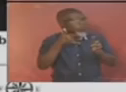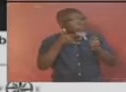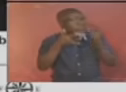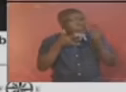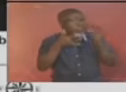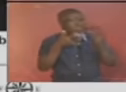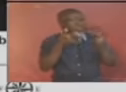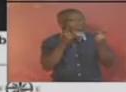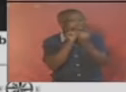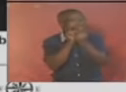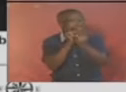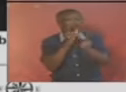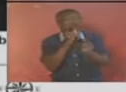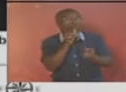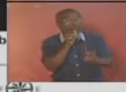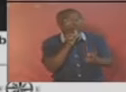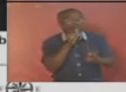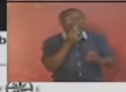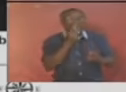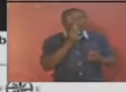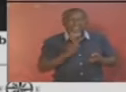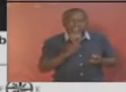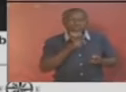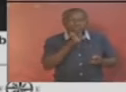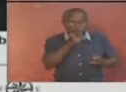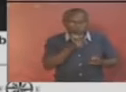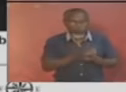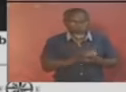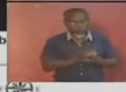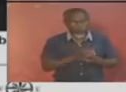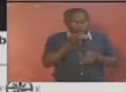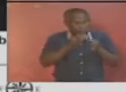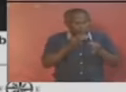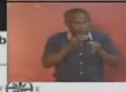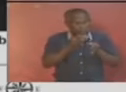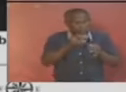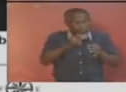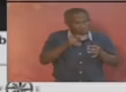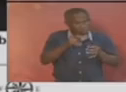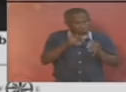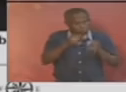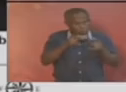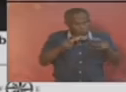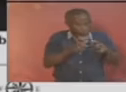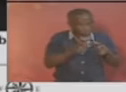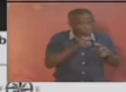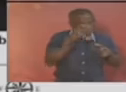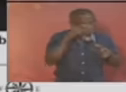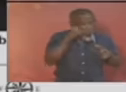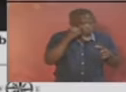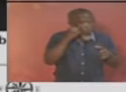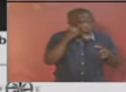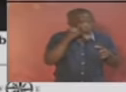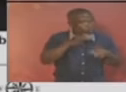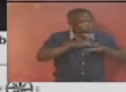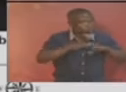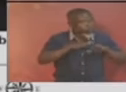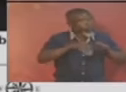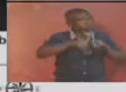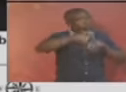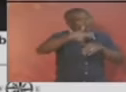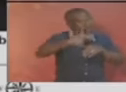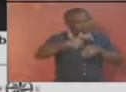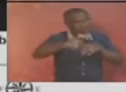have been identified, ensuring that those individuals do not go out into the population and continue to spread virus,